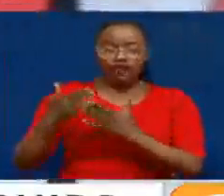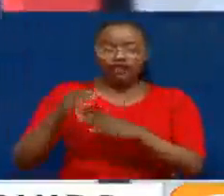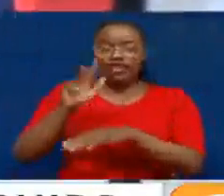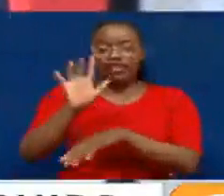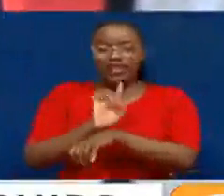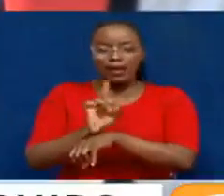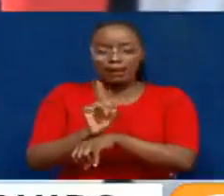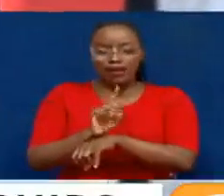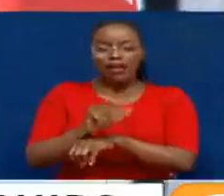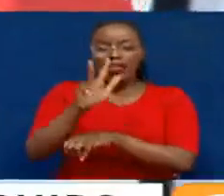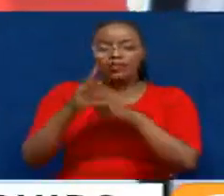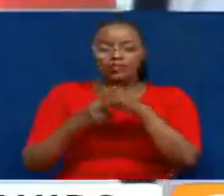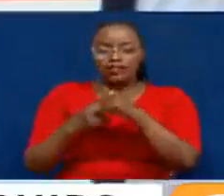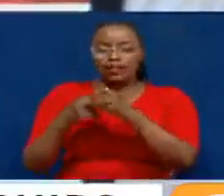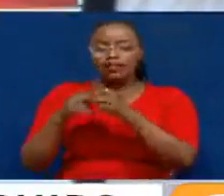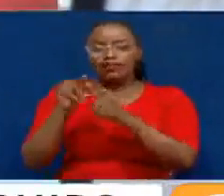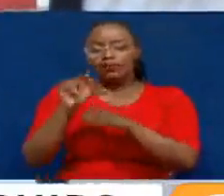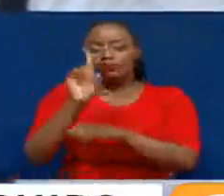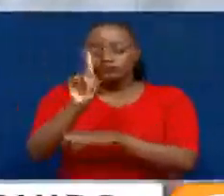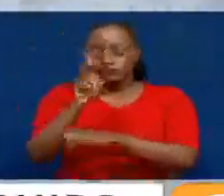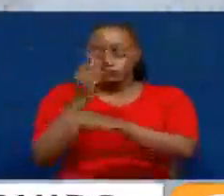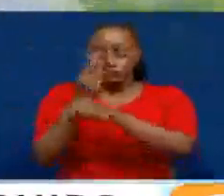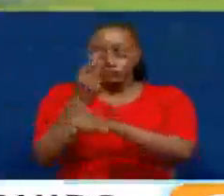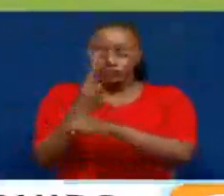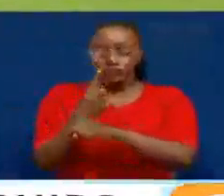at 3 minutes 37.14 seconds.